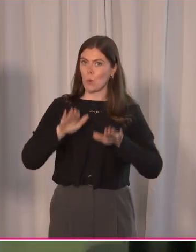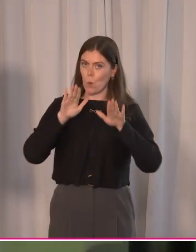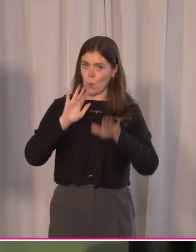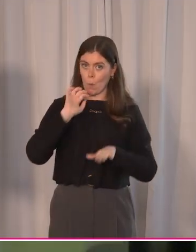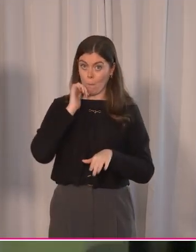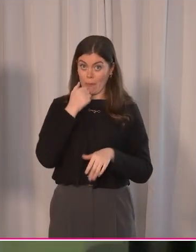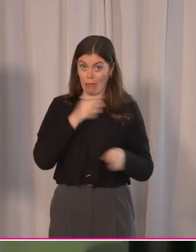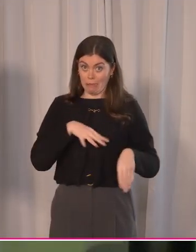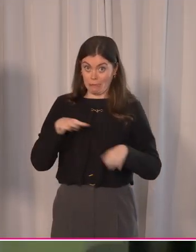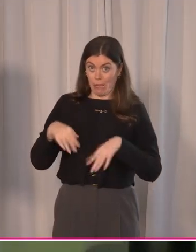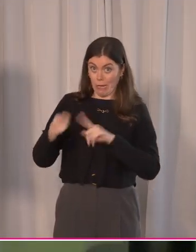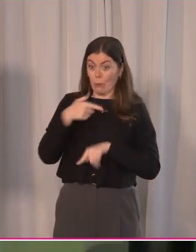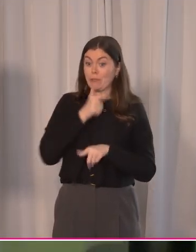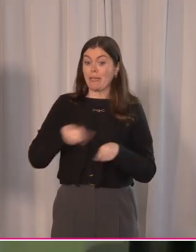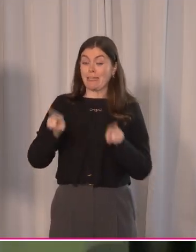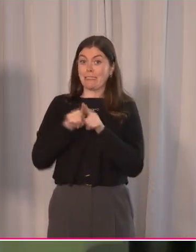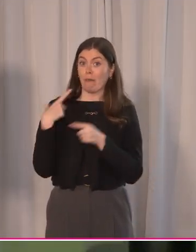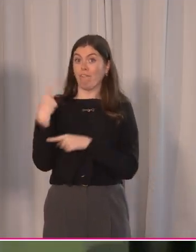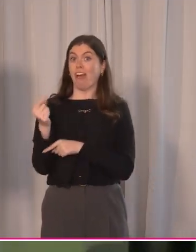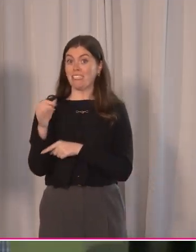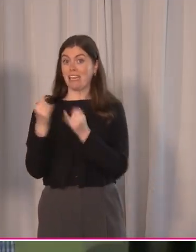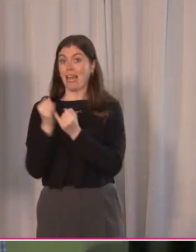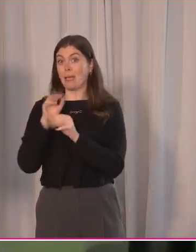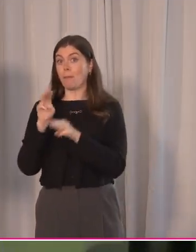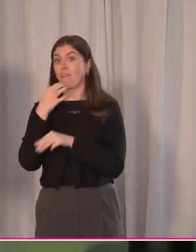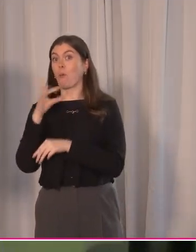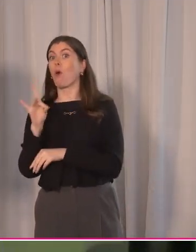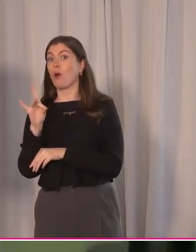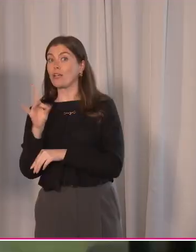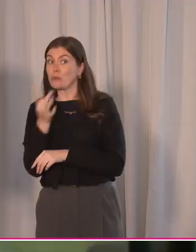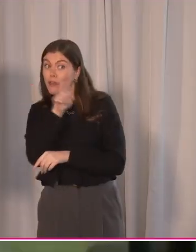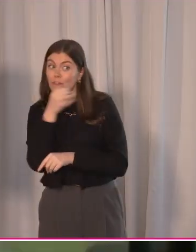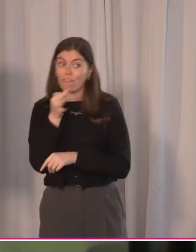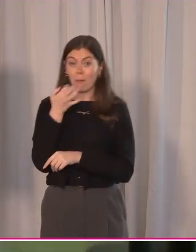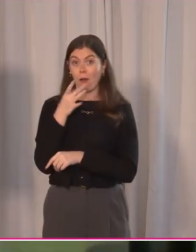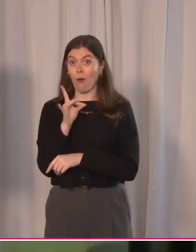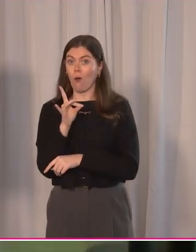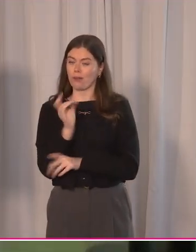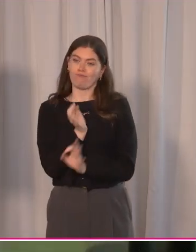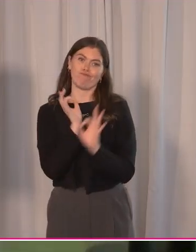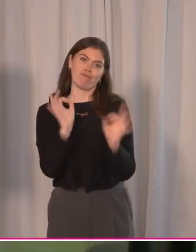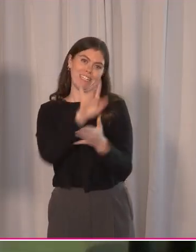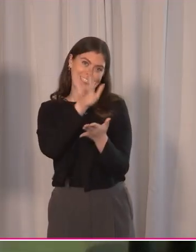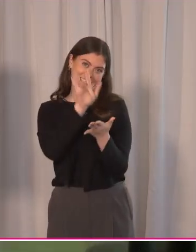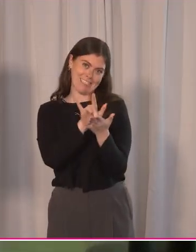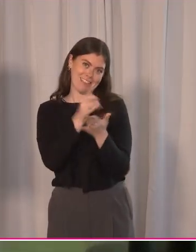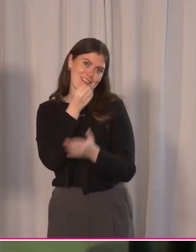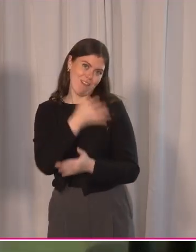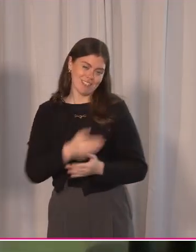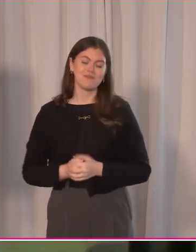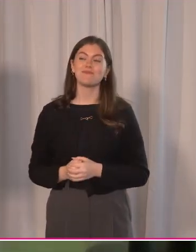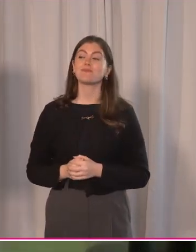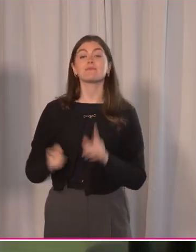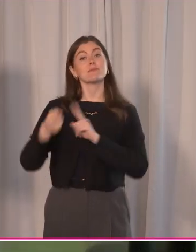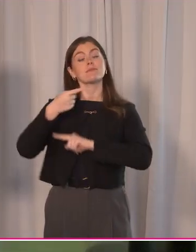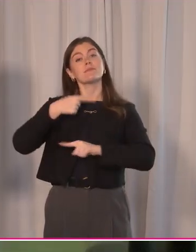speak as fast as people from Cork. If you're from Cork, it's a fabulous city. So we've